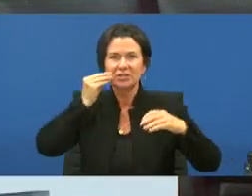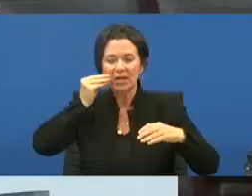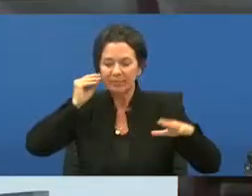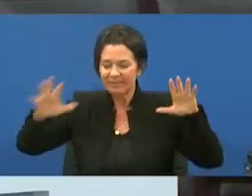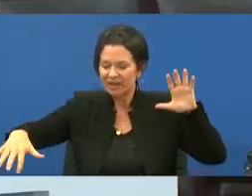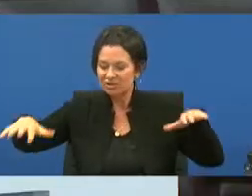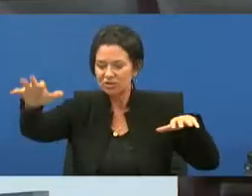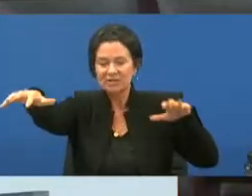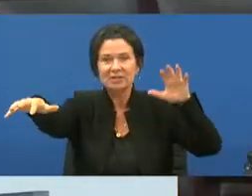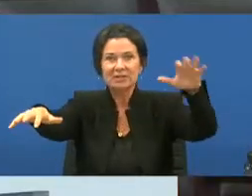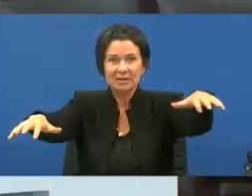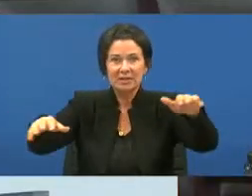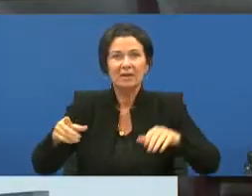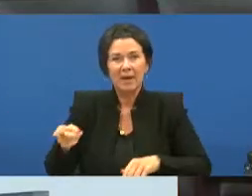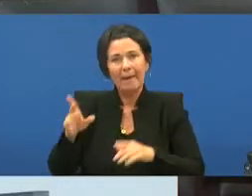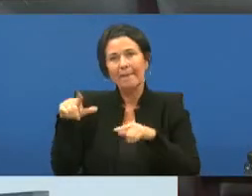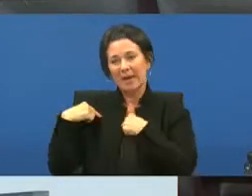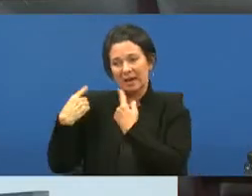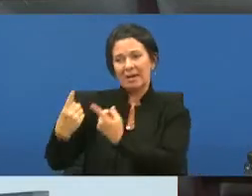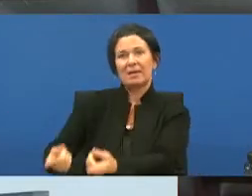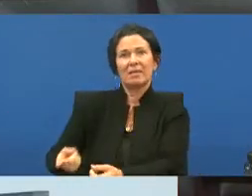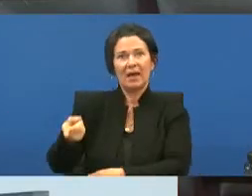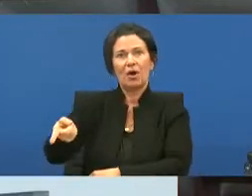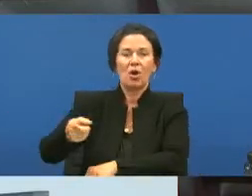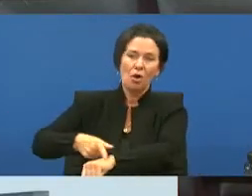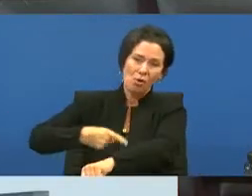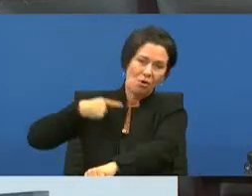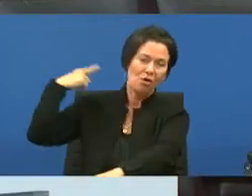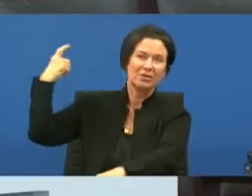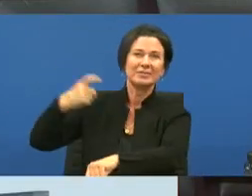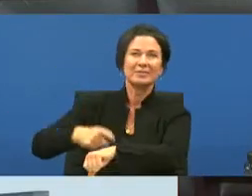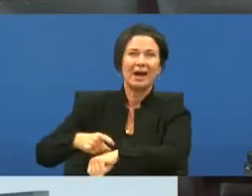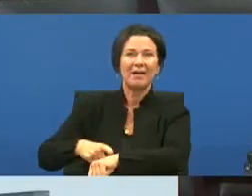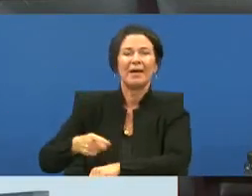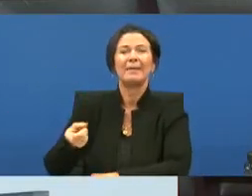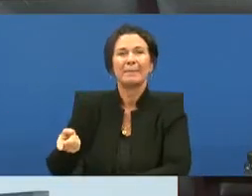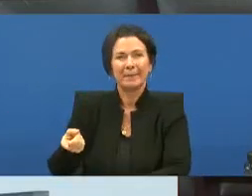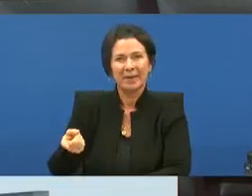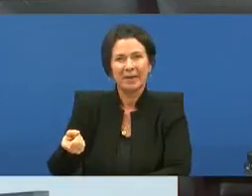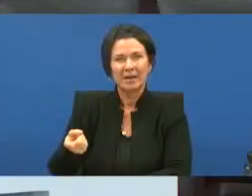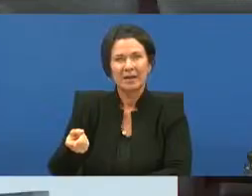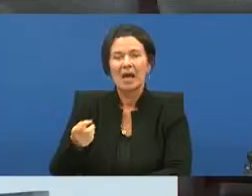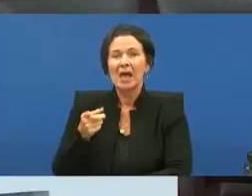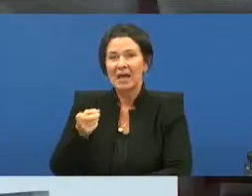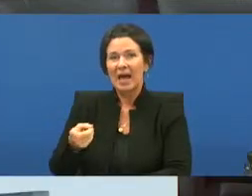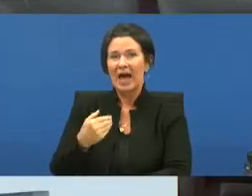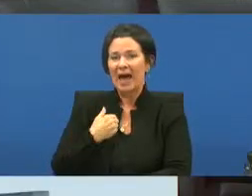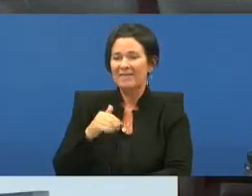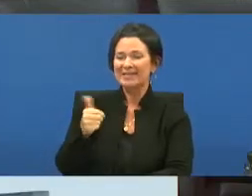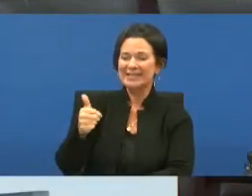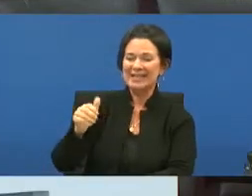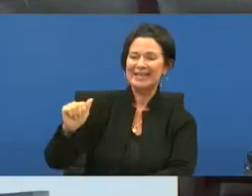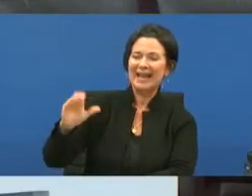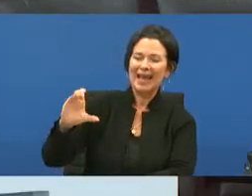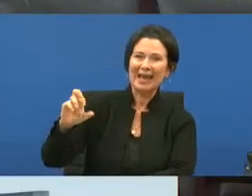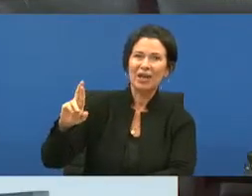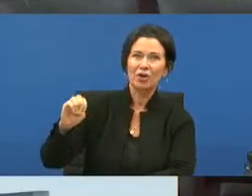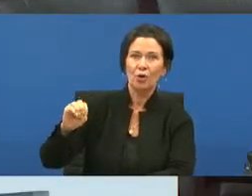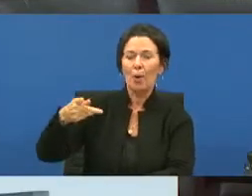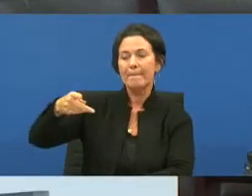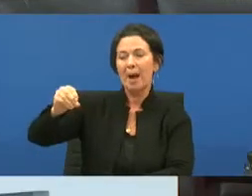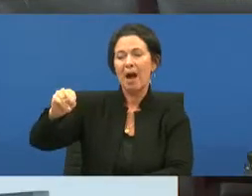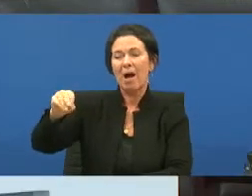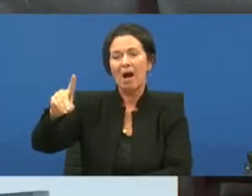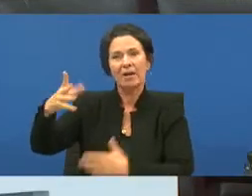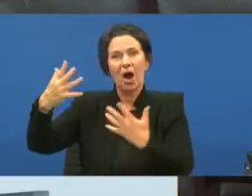for a long time. The property in question has at least a 10-acre pond that was dug on the